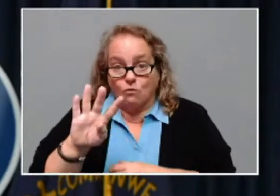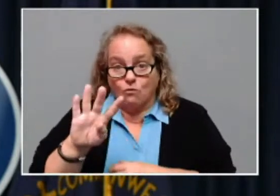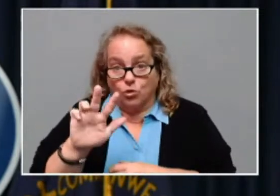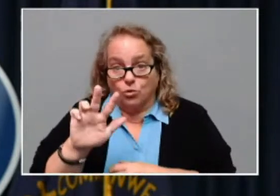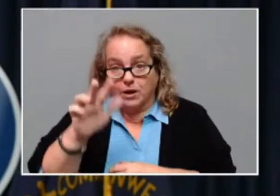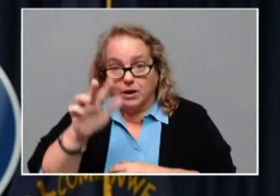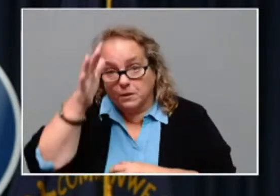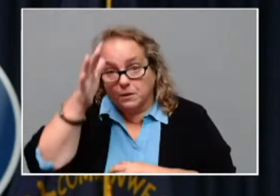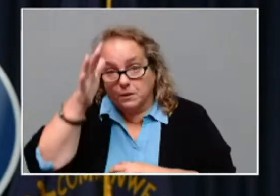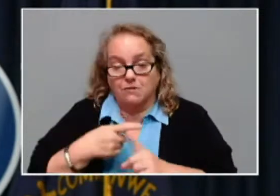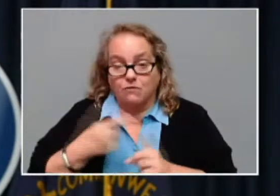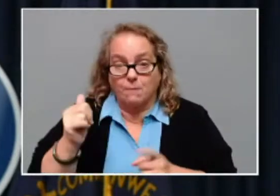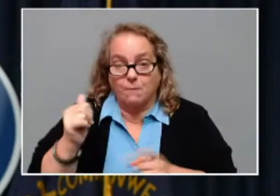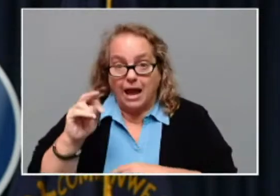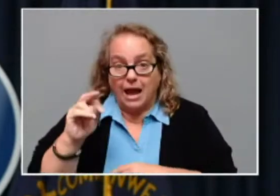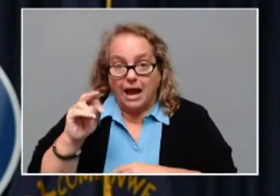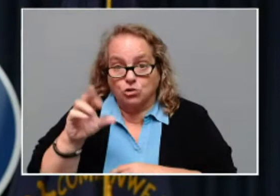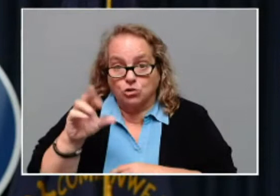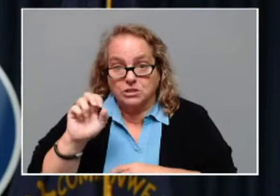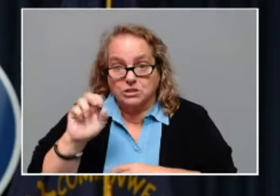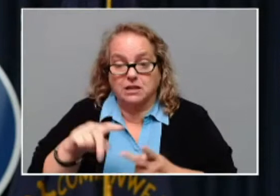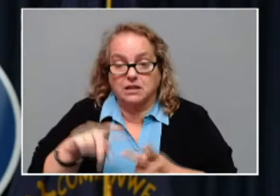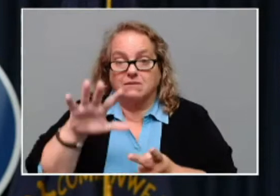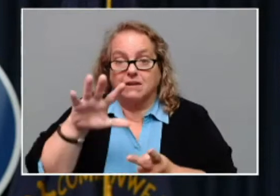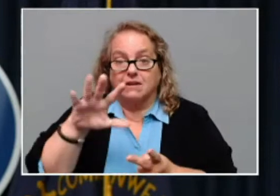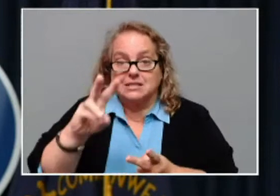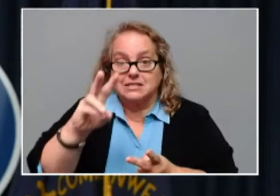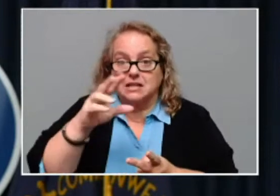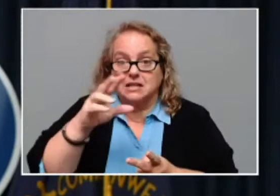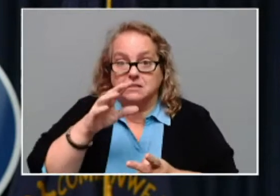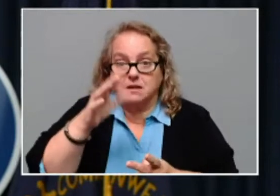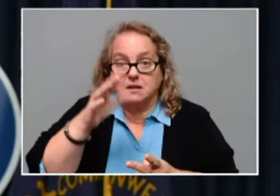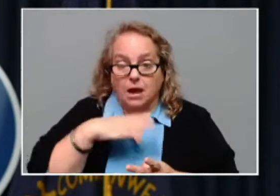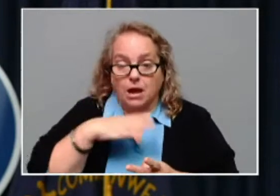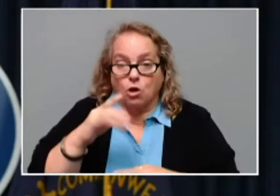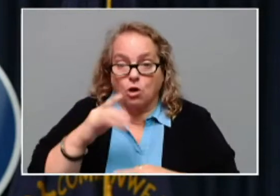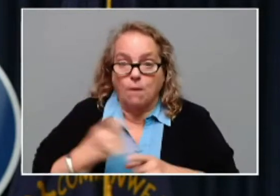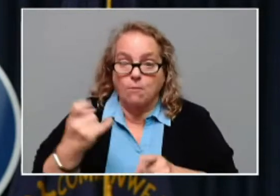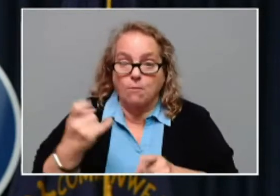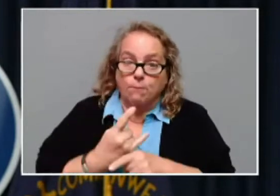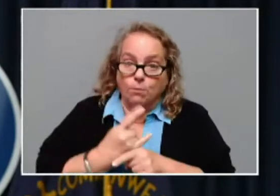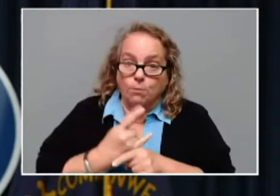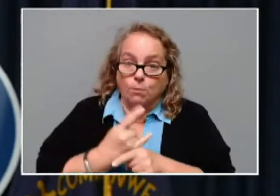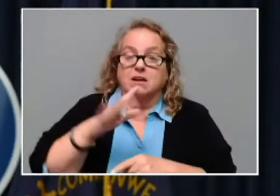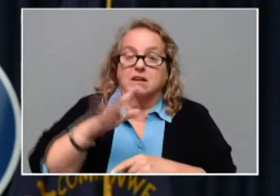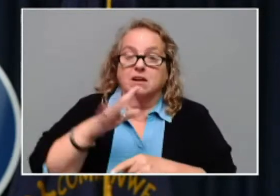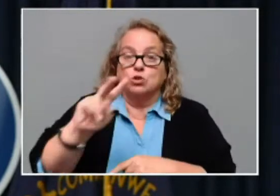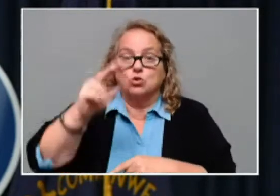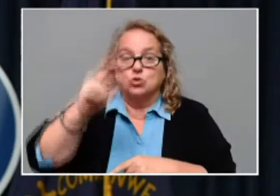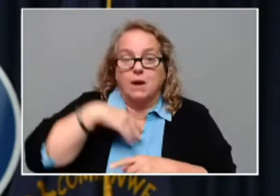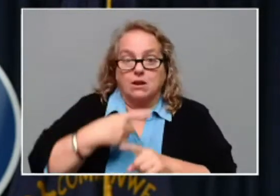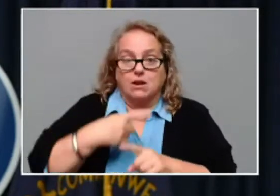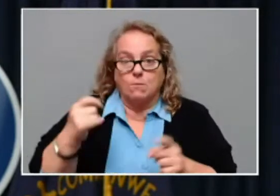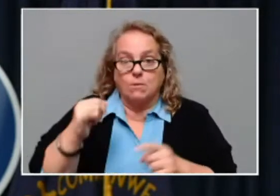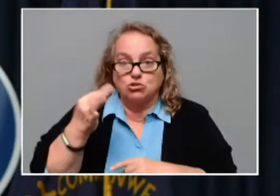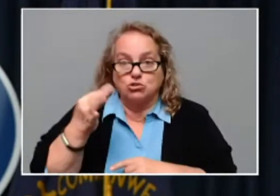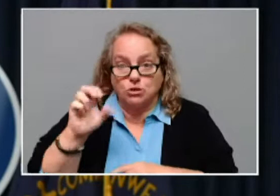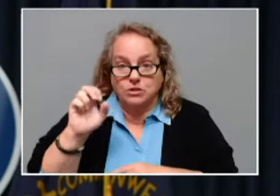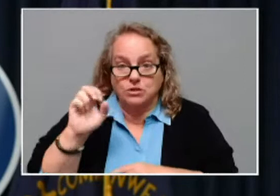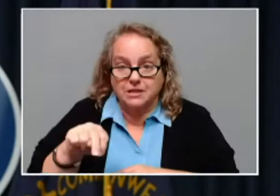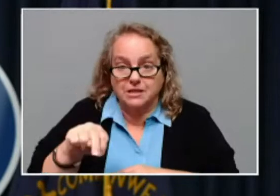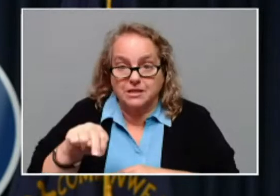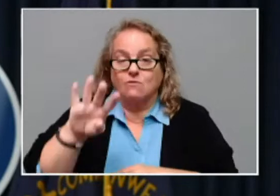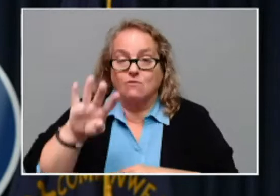Anderson, 56-year-old man from Bourbon, 52-year-old man from Jefferson, and a 49-year-old man from Pike